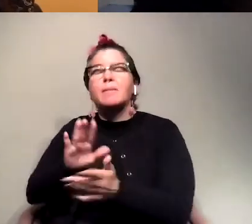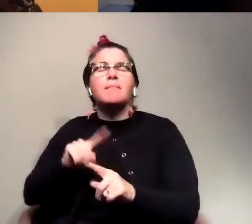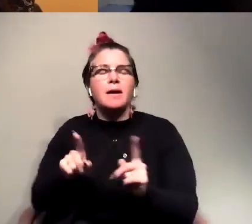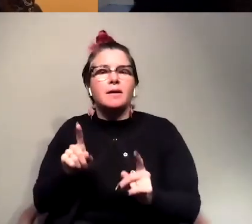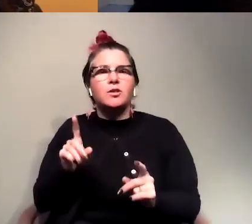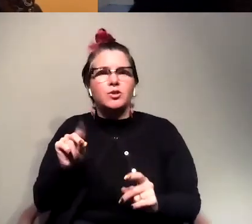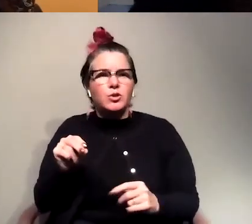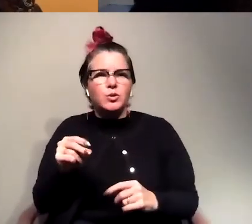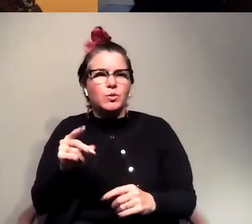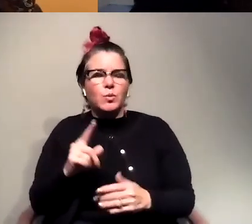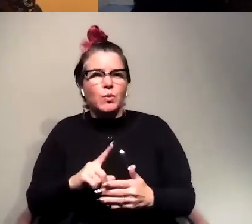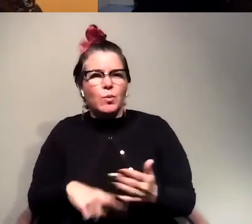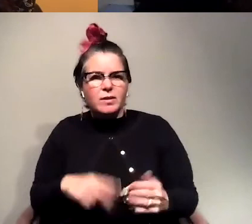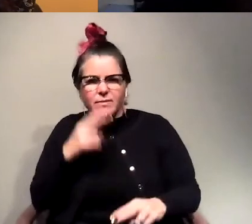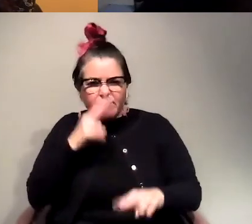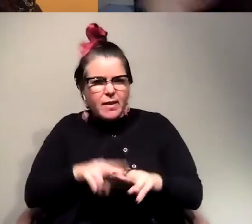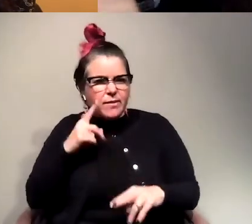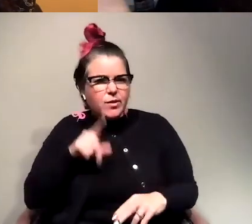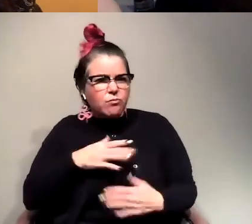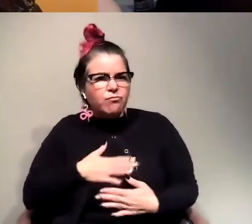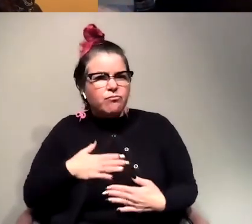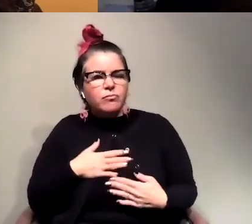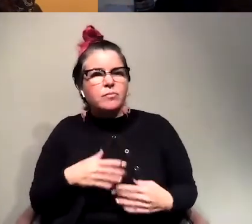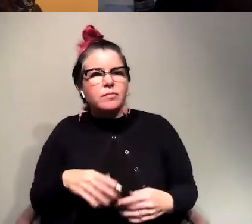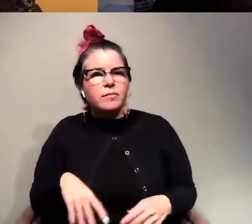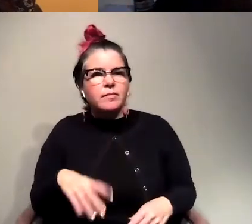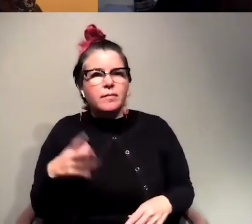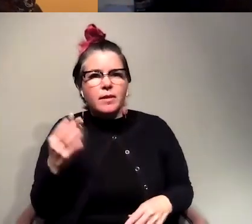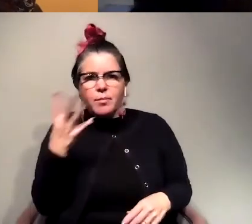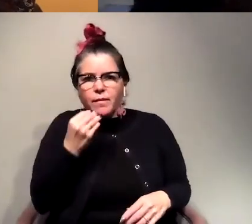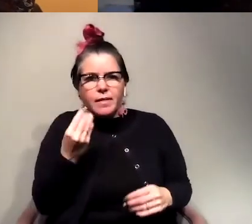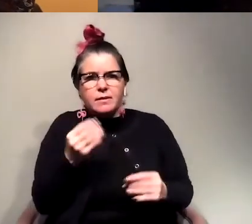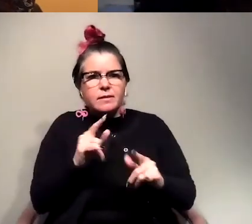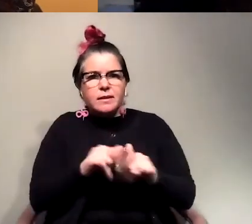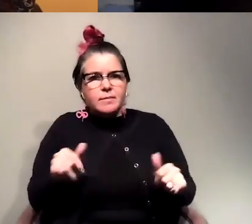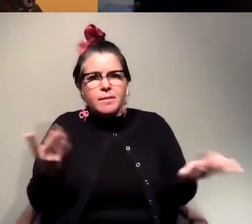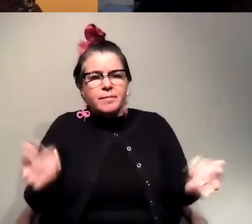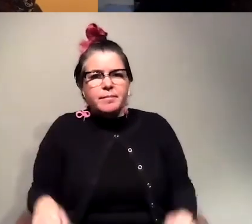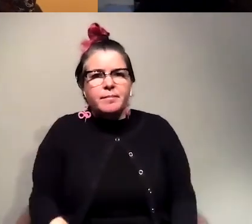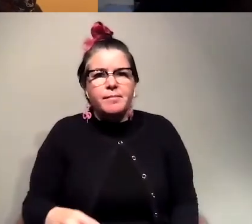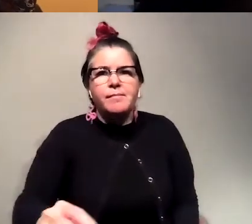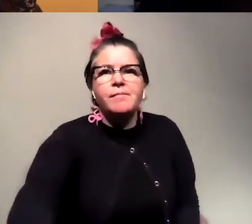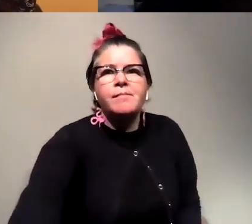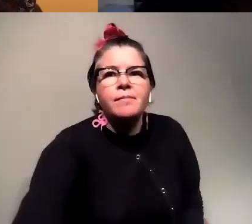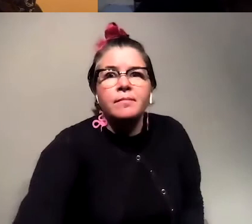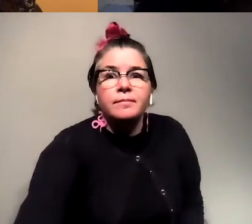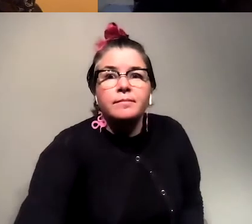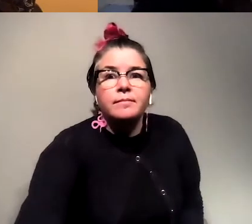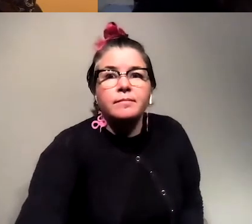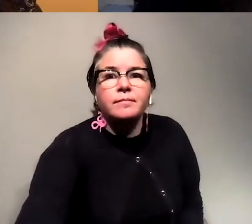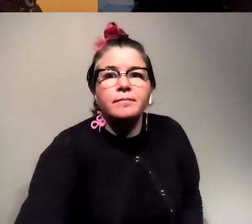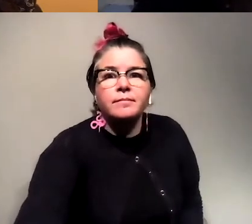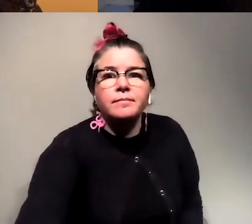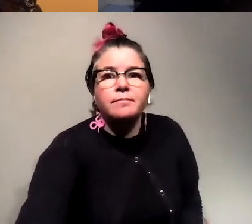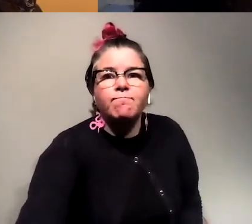do what's fun for you, and beautiful things can come of it, like writing a book and making people happy. And